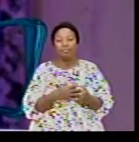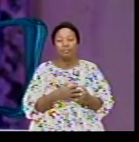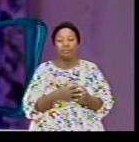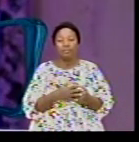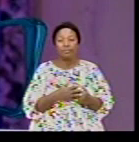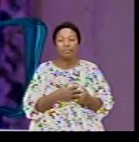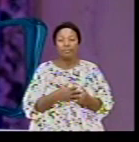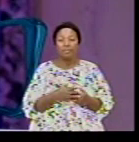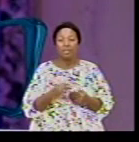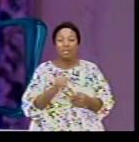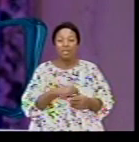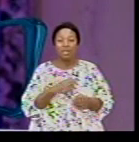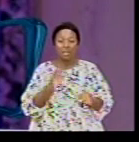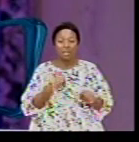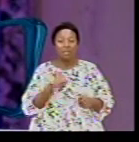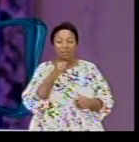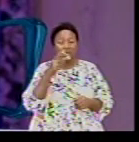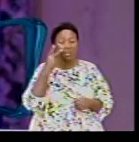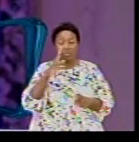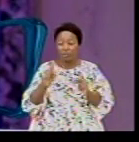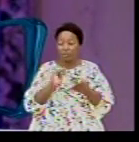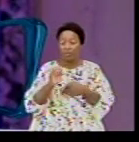I can see the flag in the front.